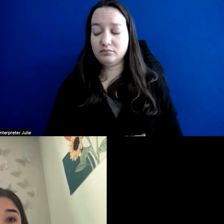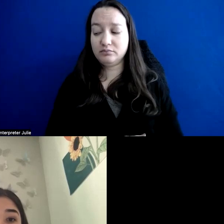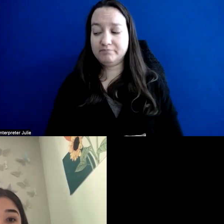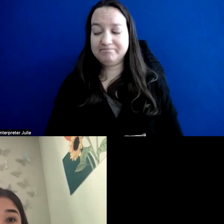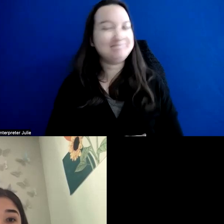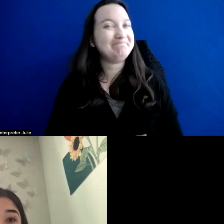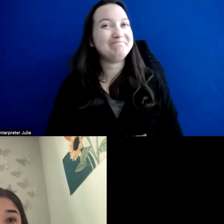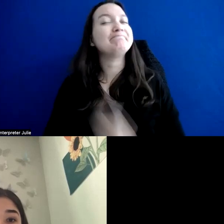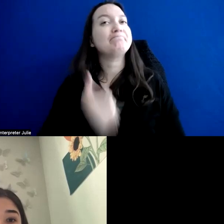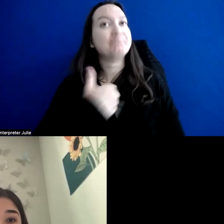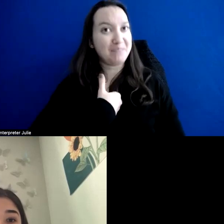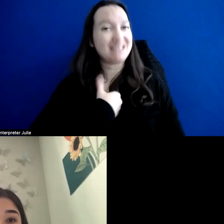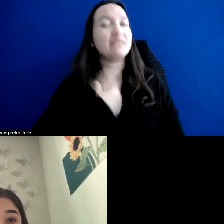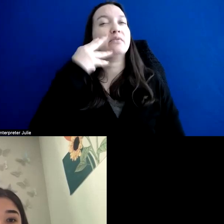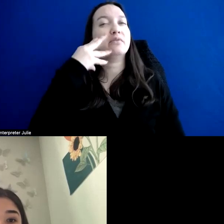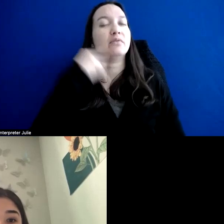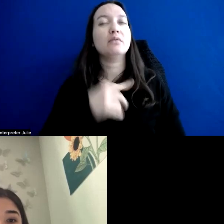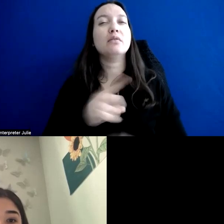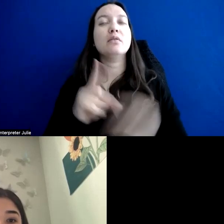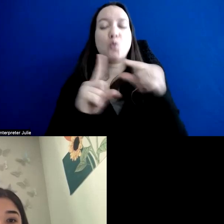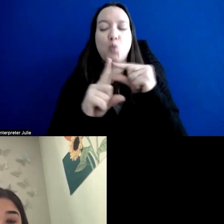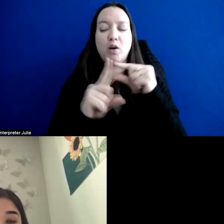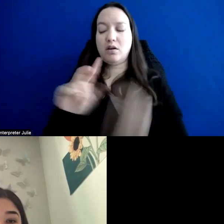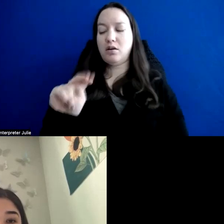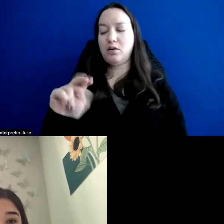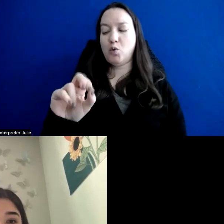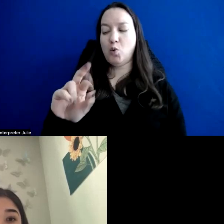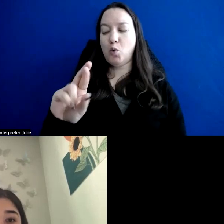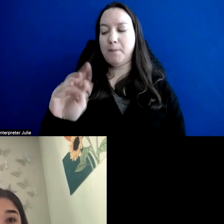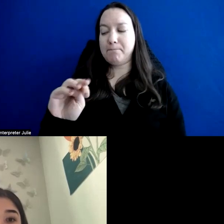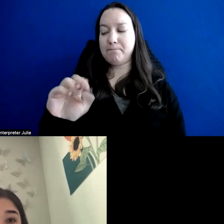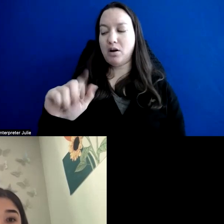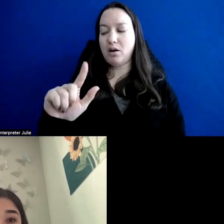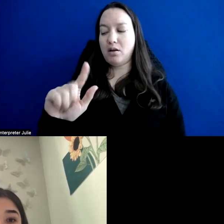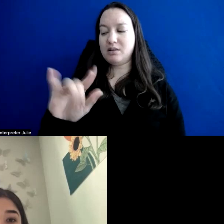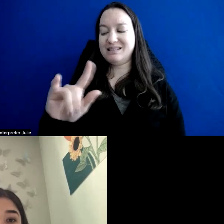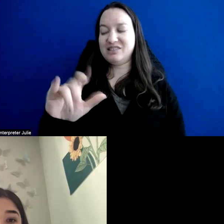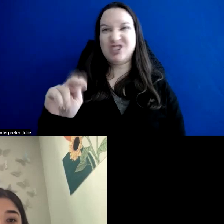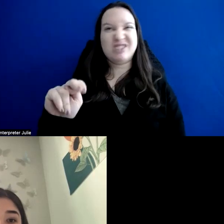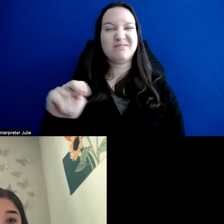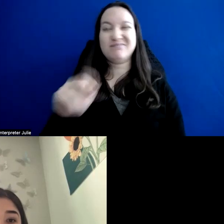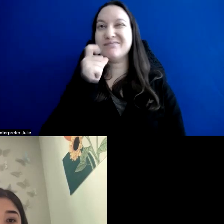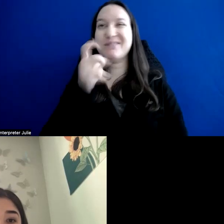I don't myself hear the word normalization so much, therefore,